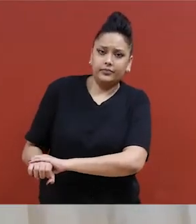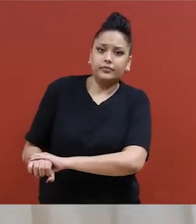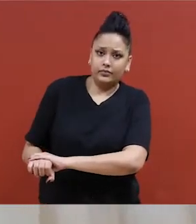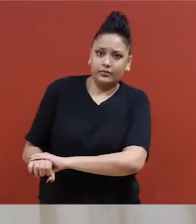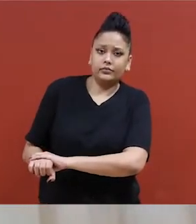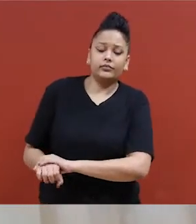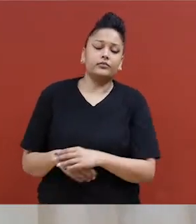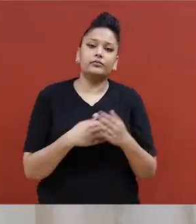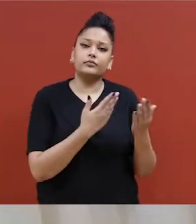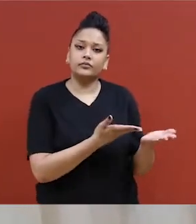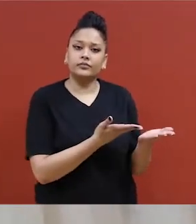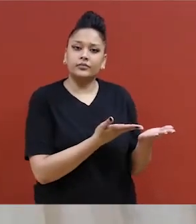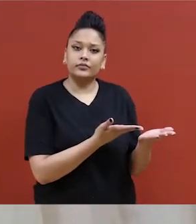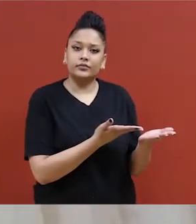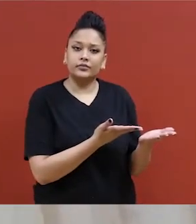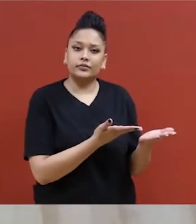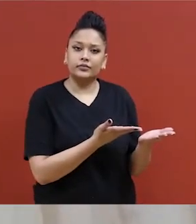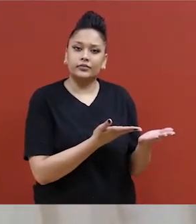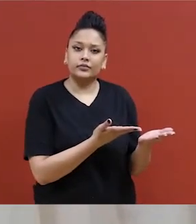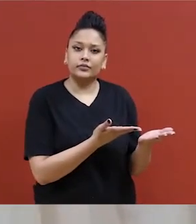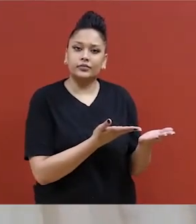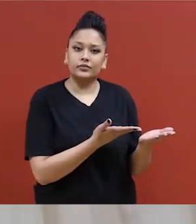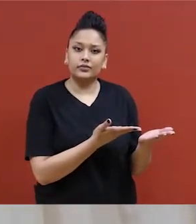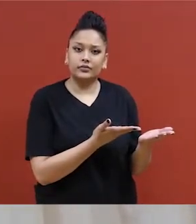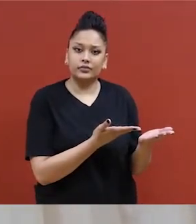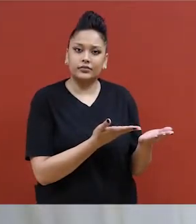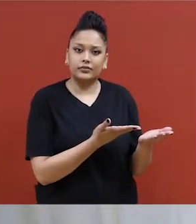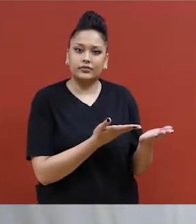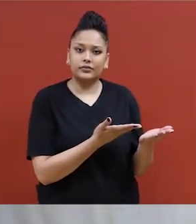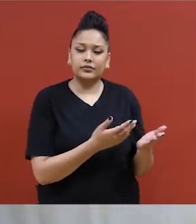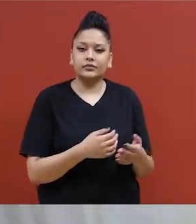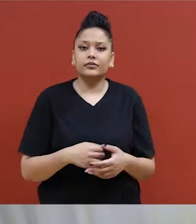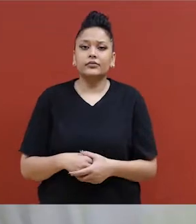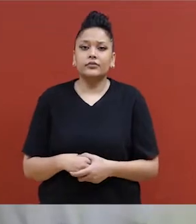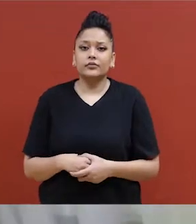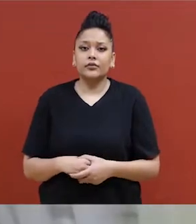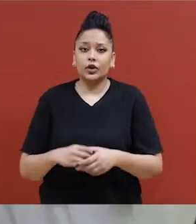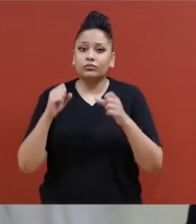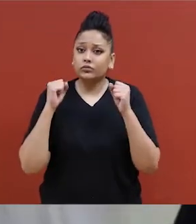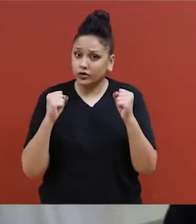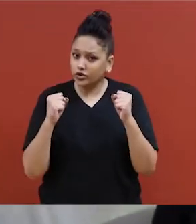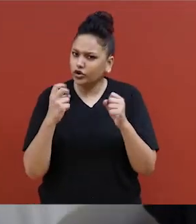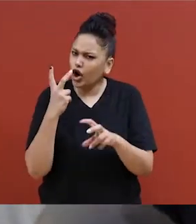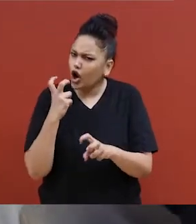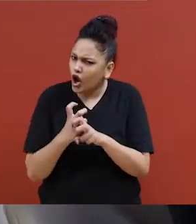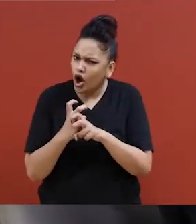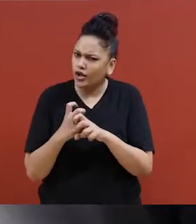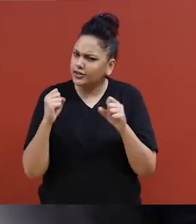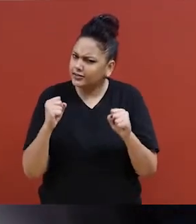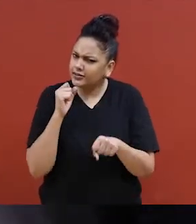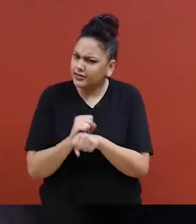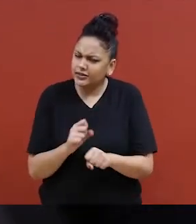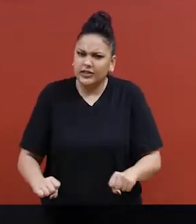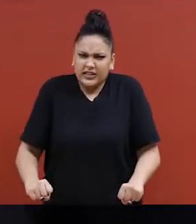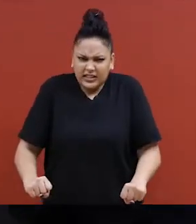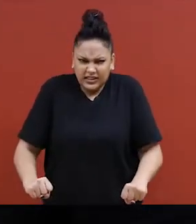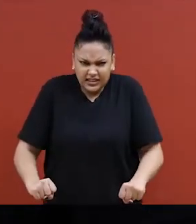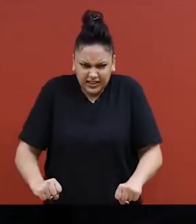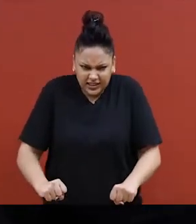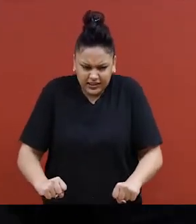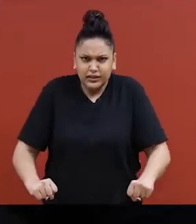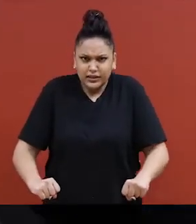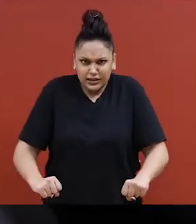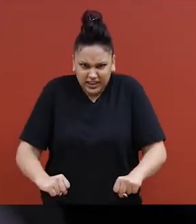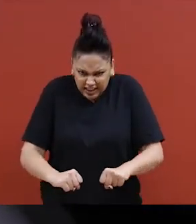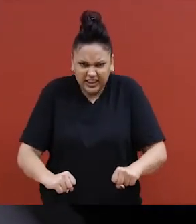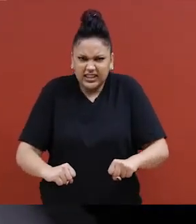What you're seeing me do is make a hard, tight fist, and it's as if I'm going to actually hit myself in the belly